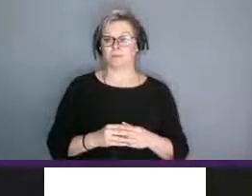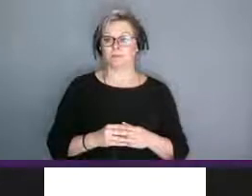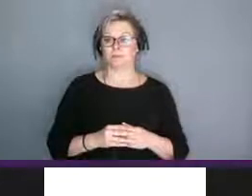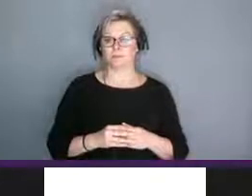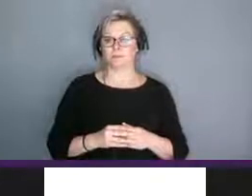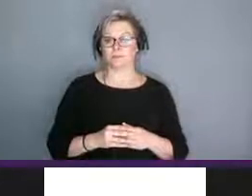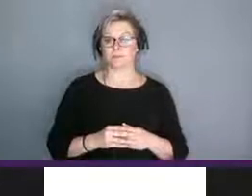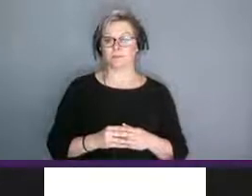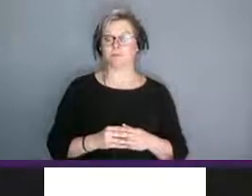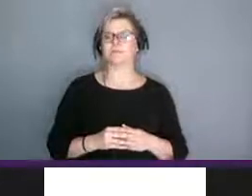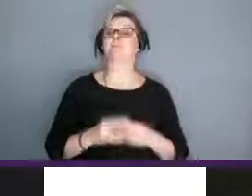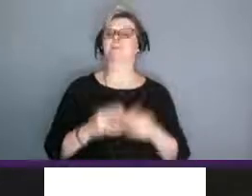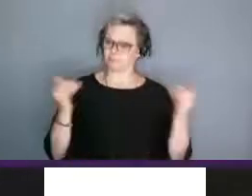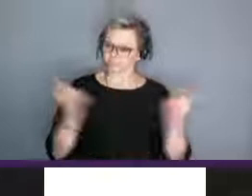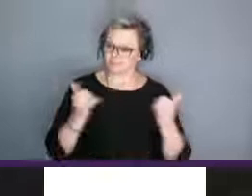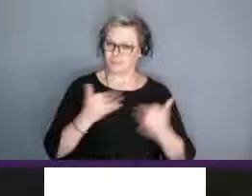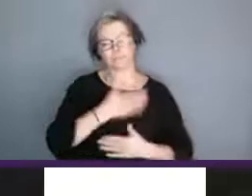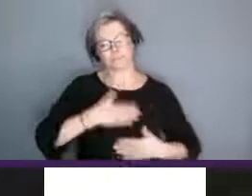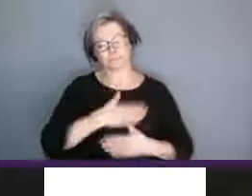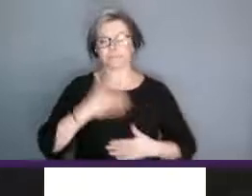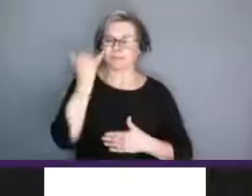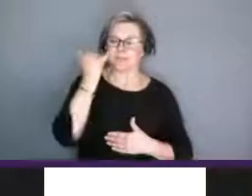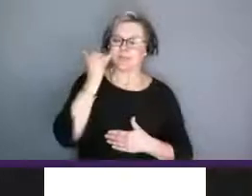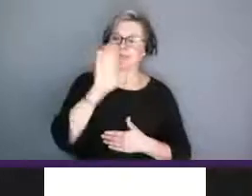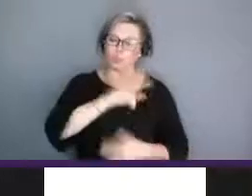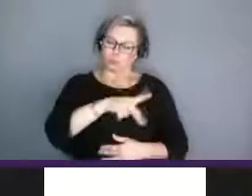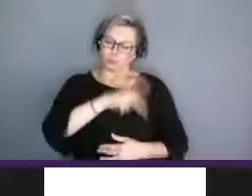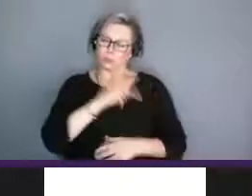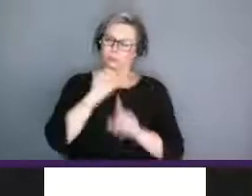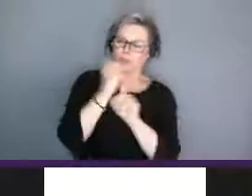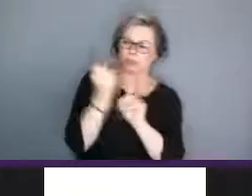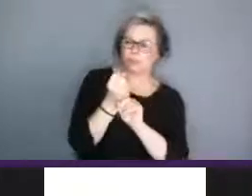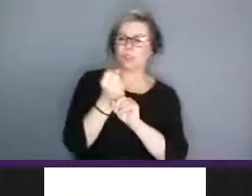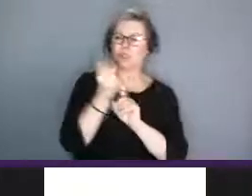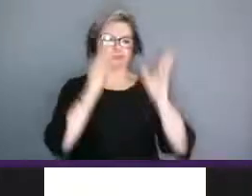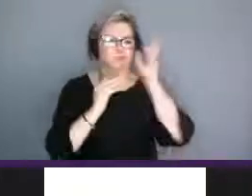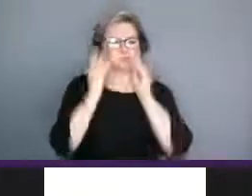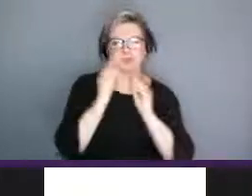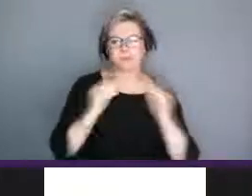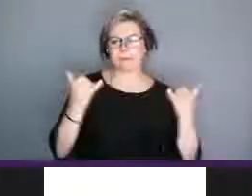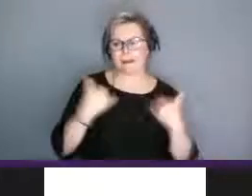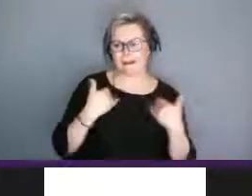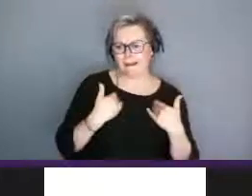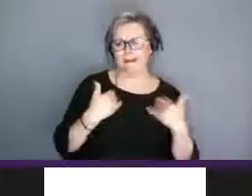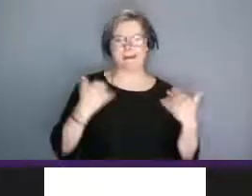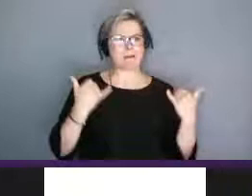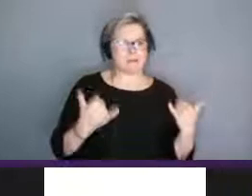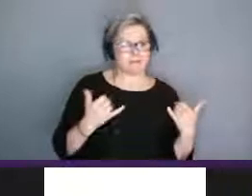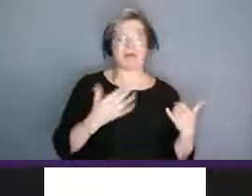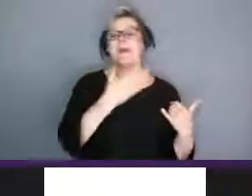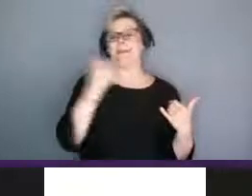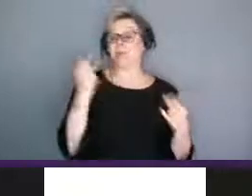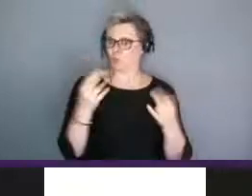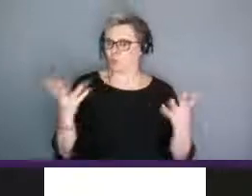we would appreciate if there are personal circumstances that individuals are experiencing for you to reach out to us